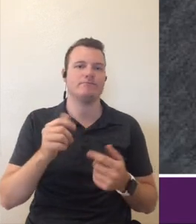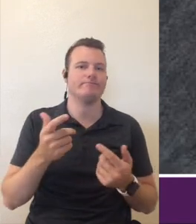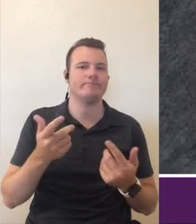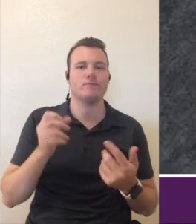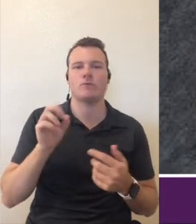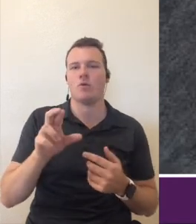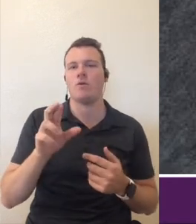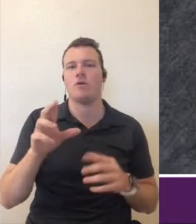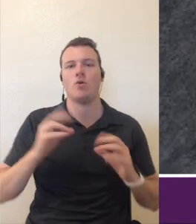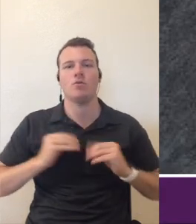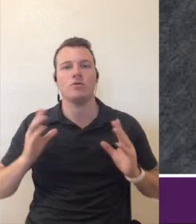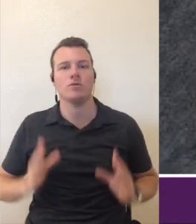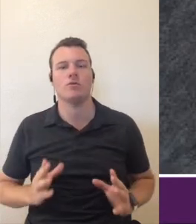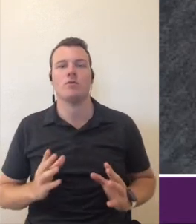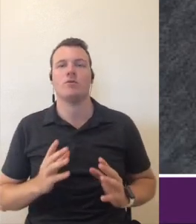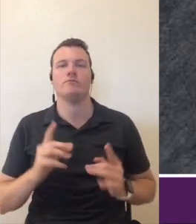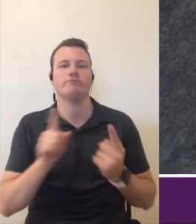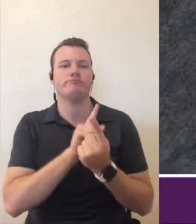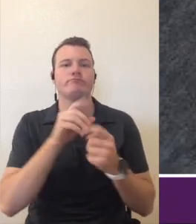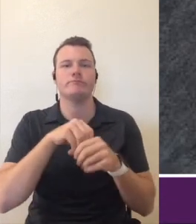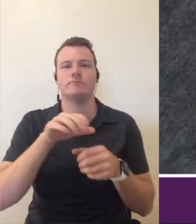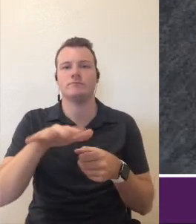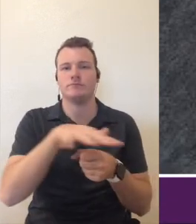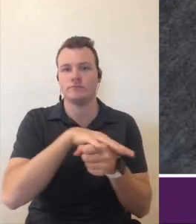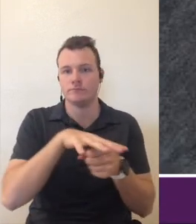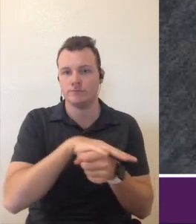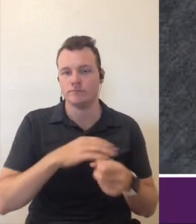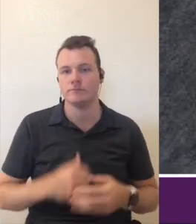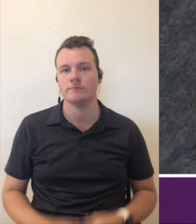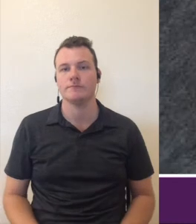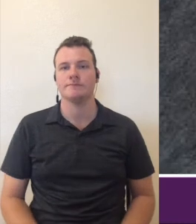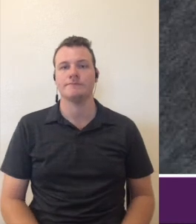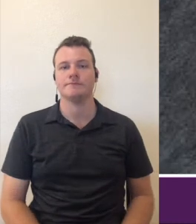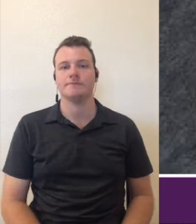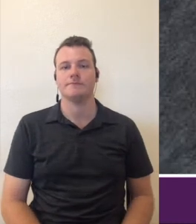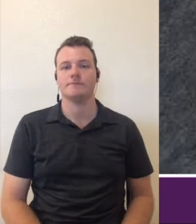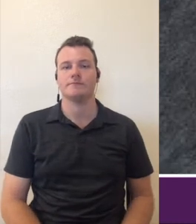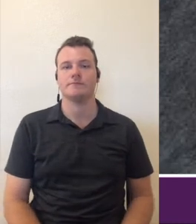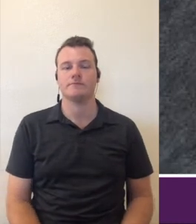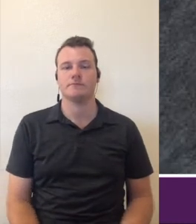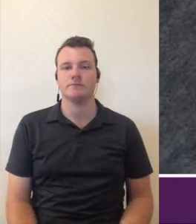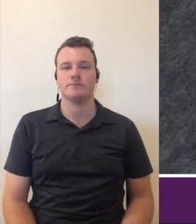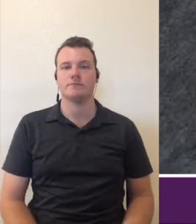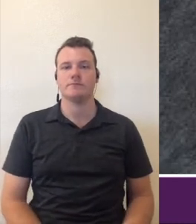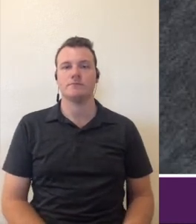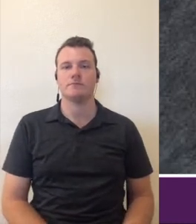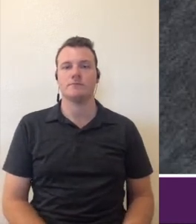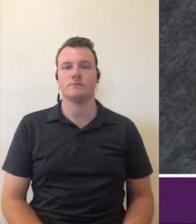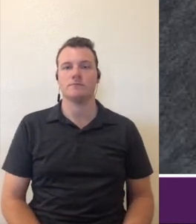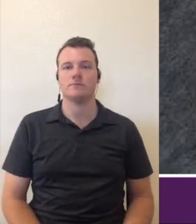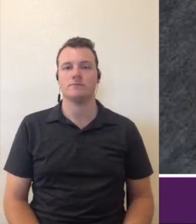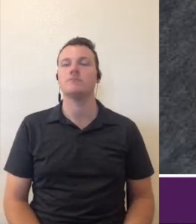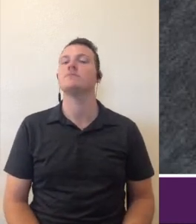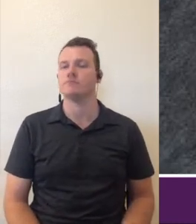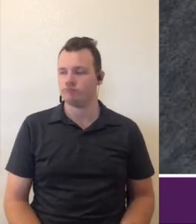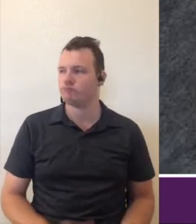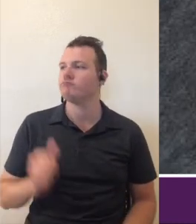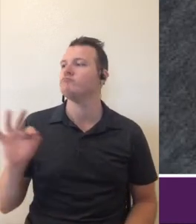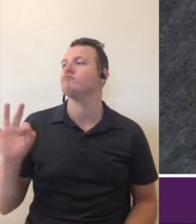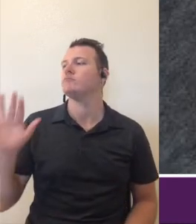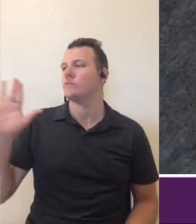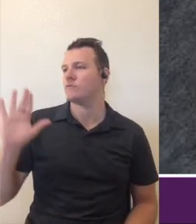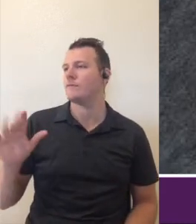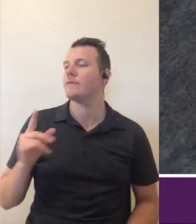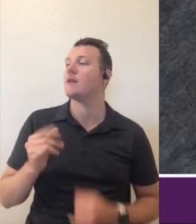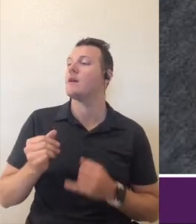estate agents and potentially other owners that are in the area in which you're deciding to open your practice.